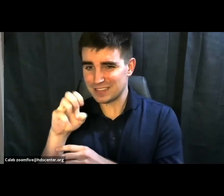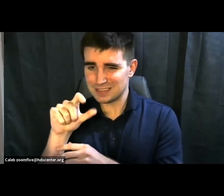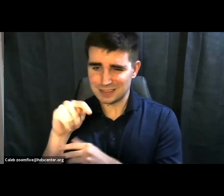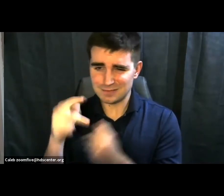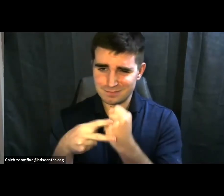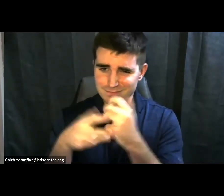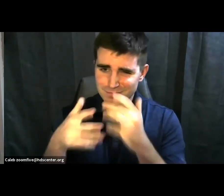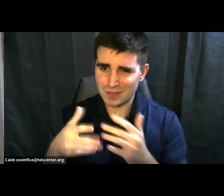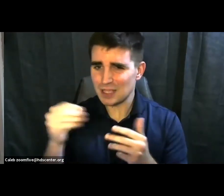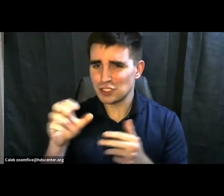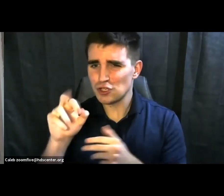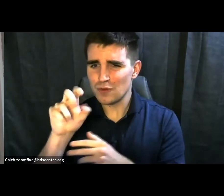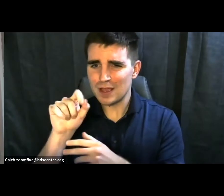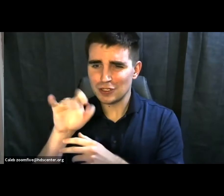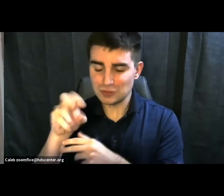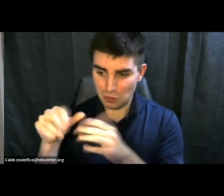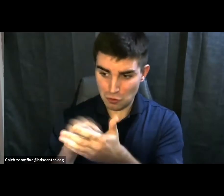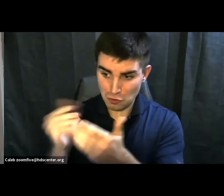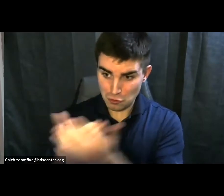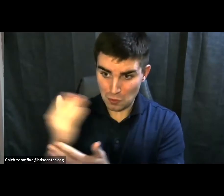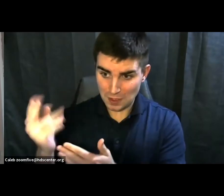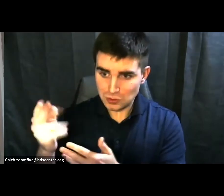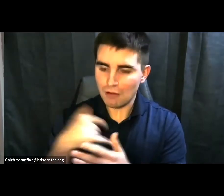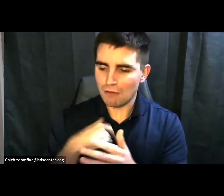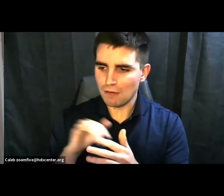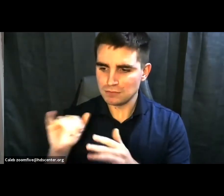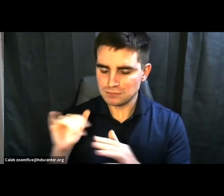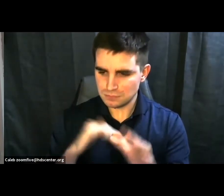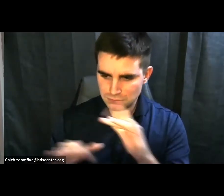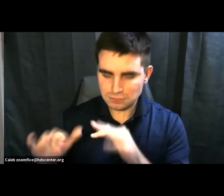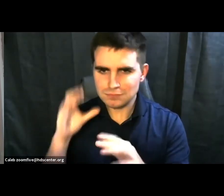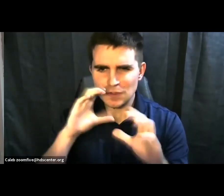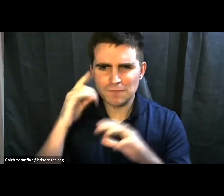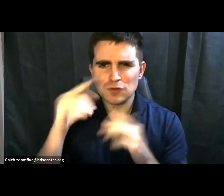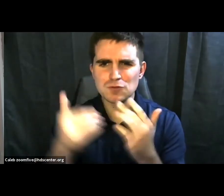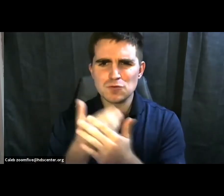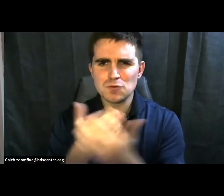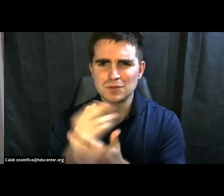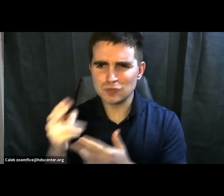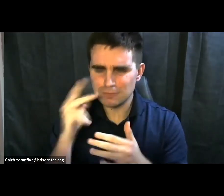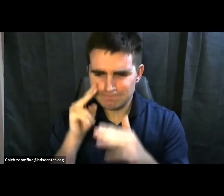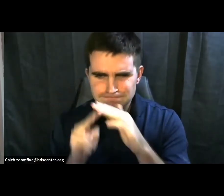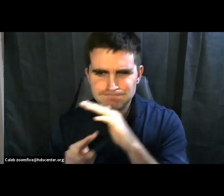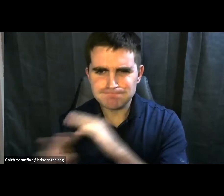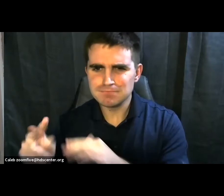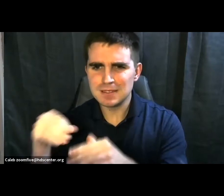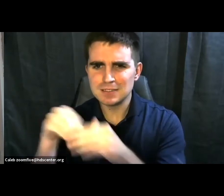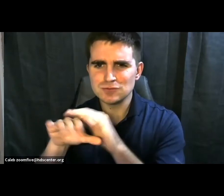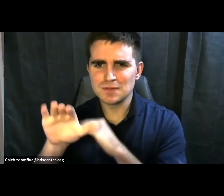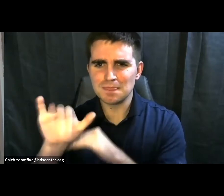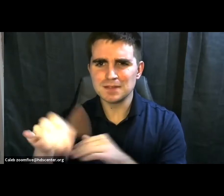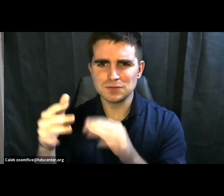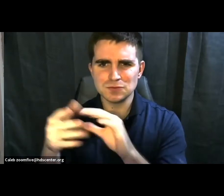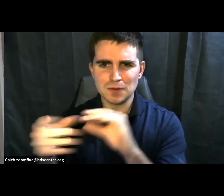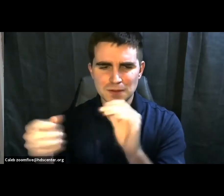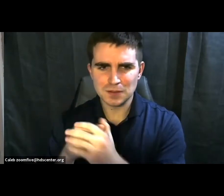history, we go on the lookout for historical materials that reflect and provide further insights into these stories. The